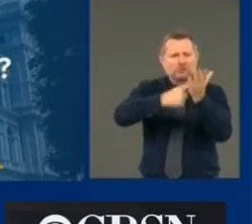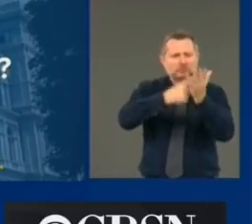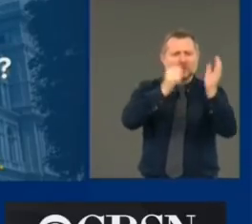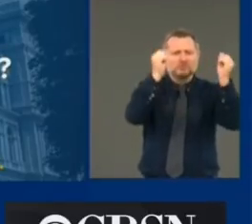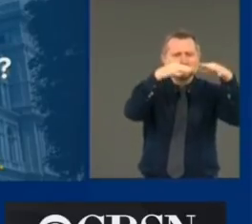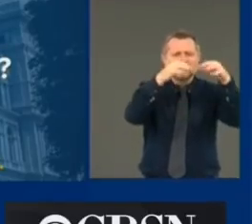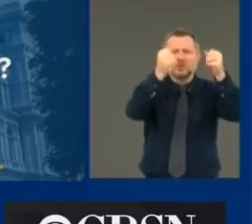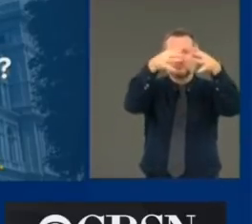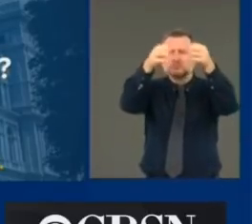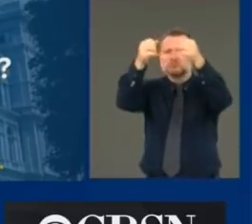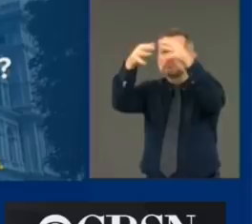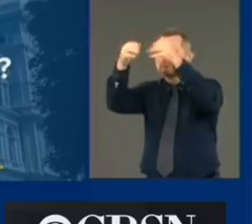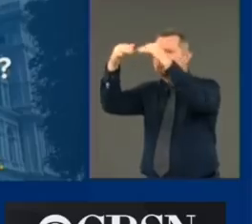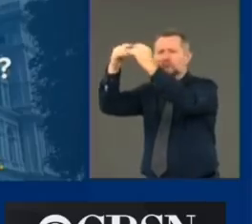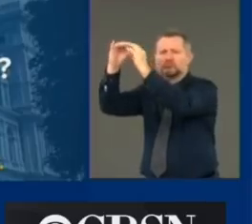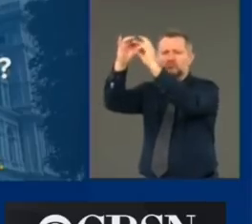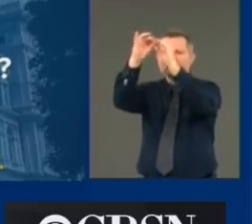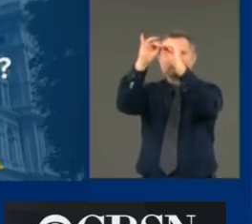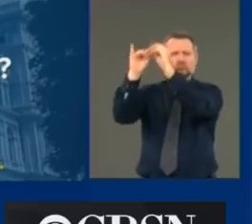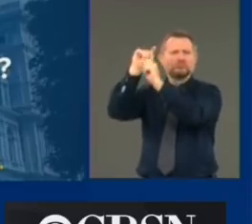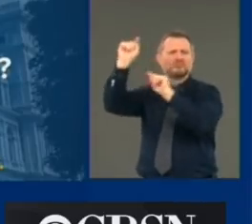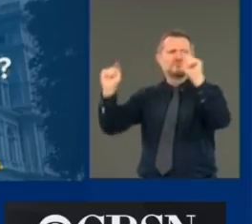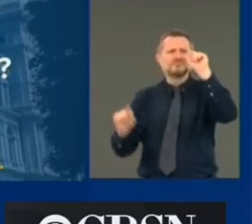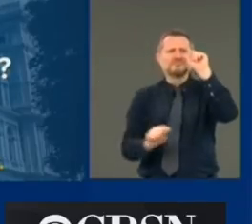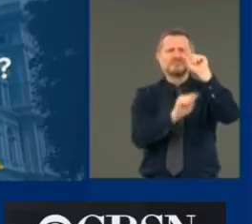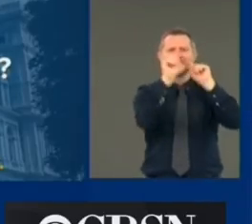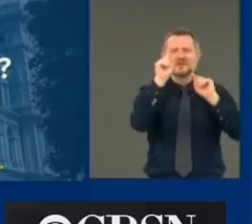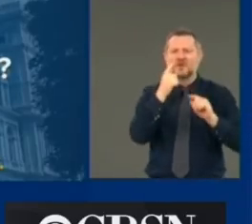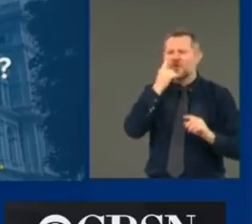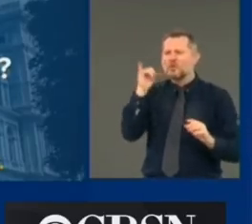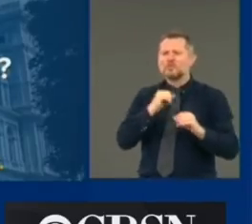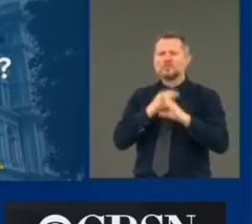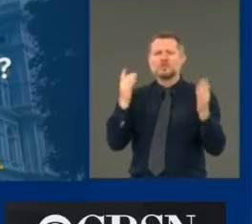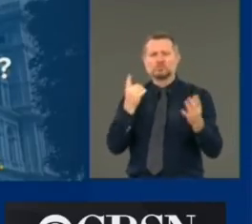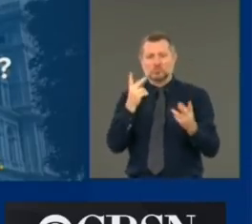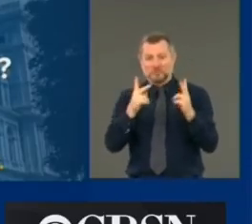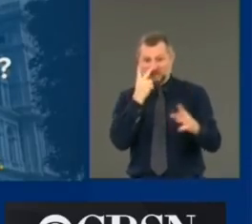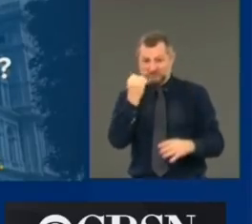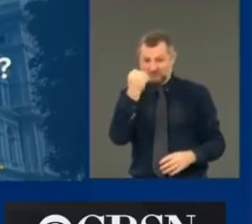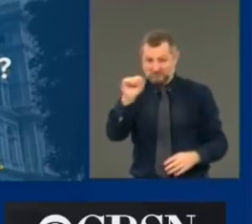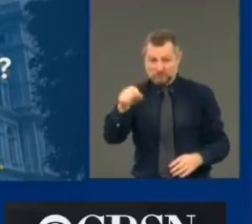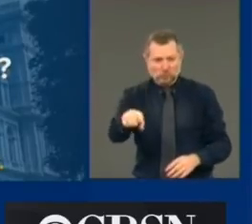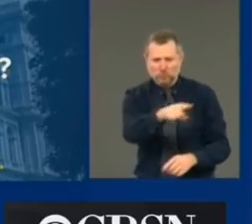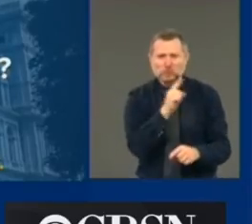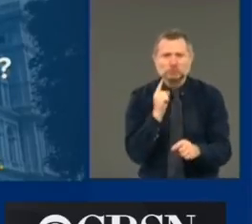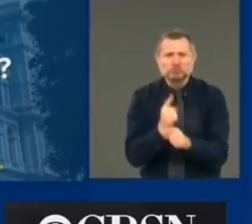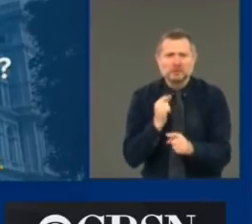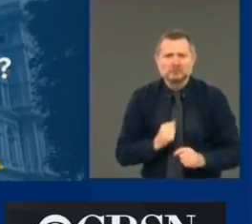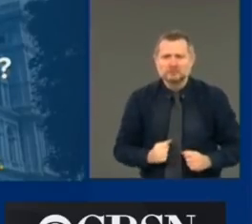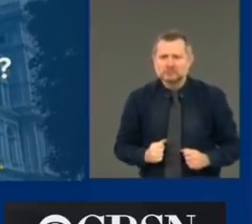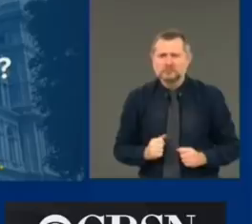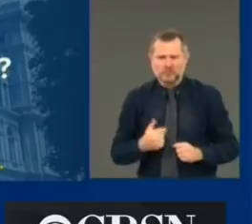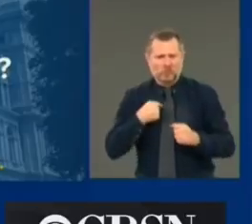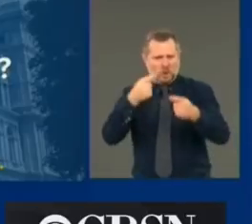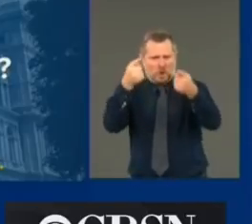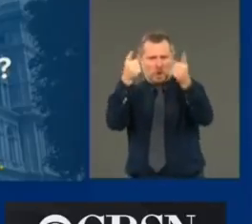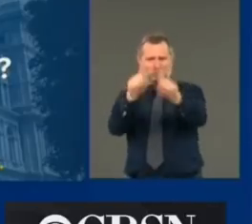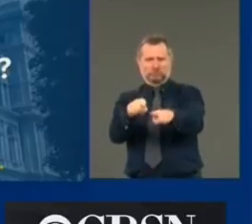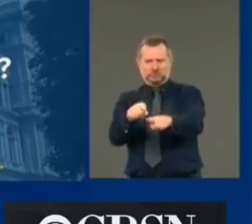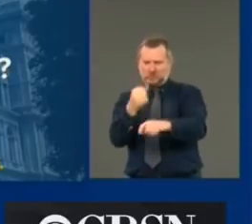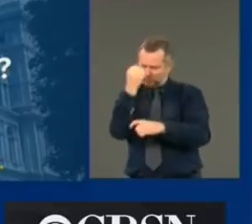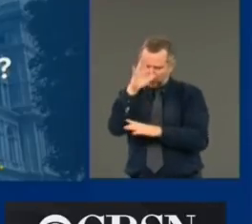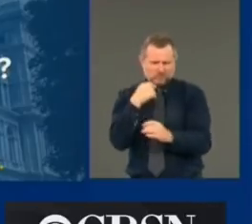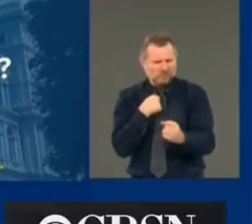you want? We heard you. You're right. We agree with you, protesters.